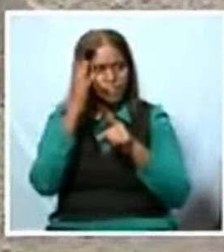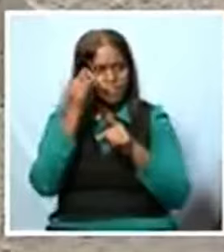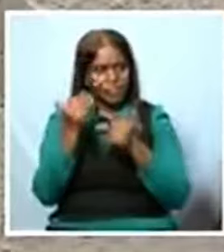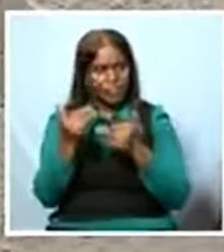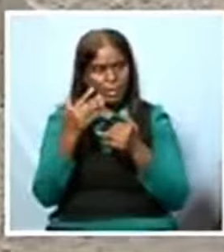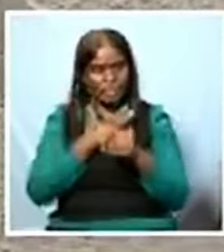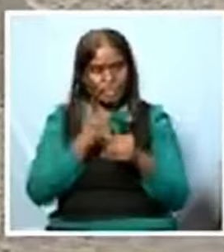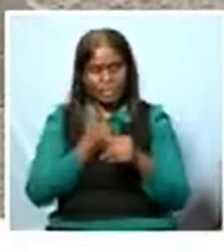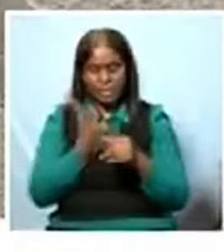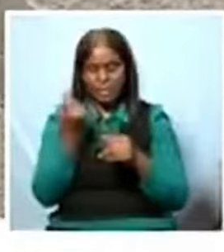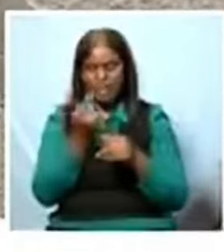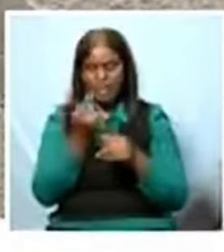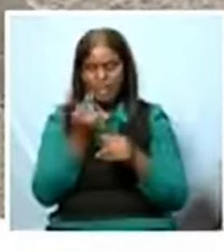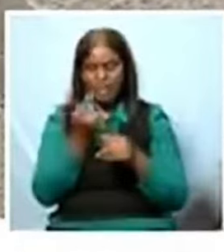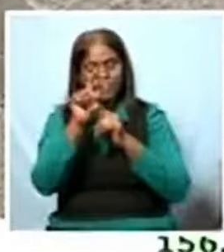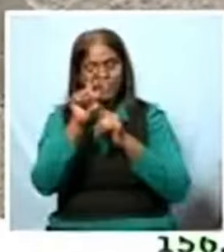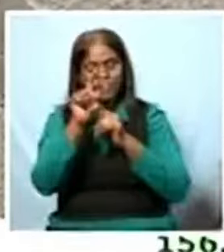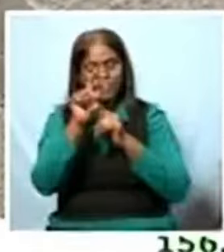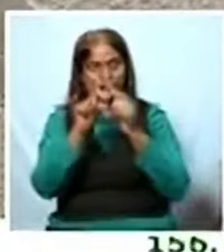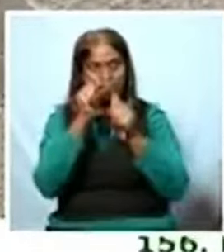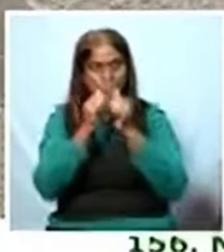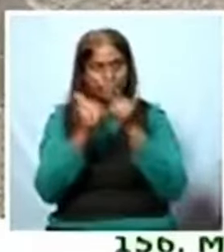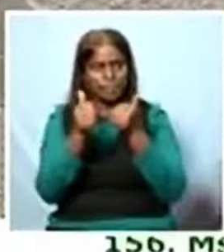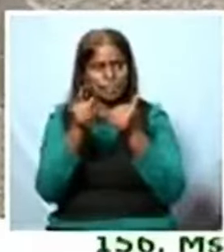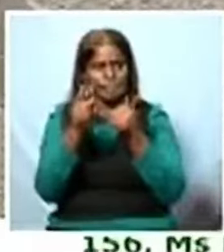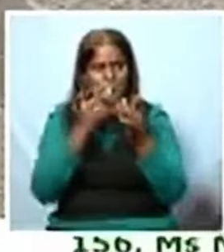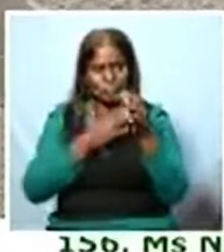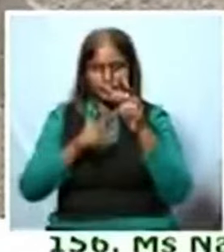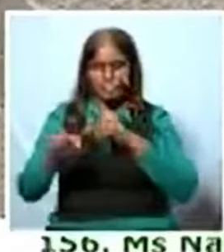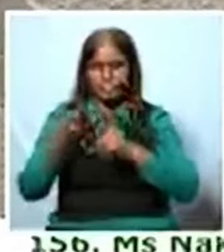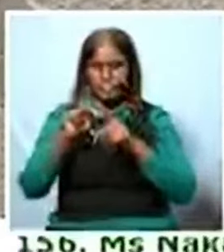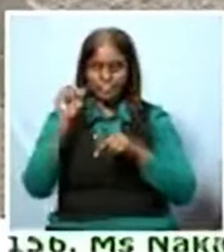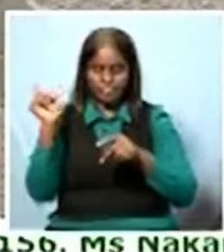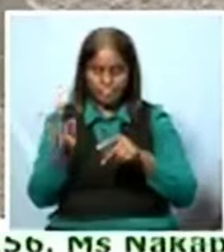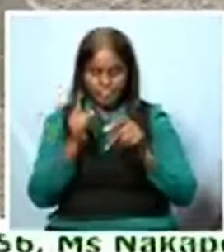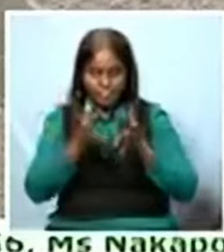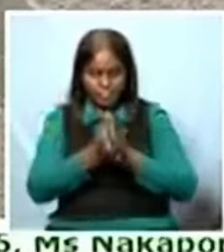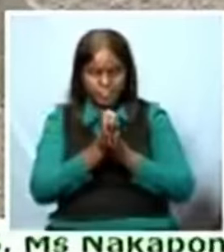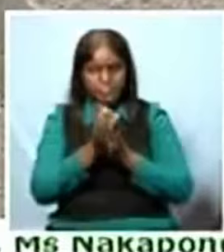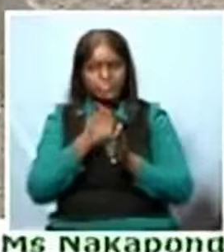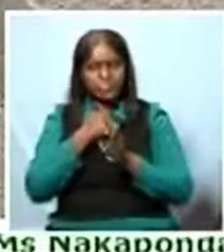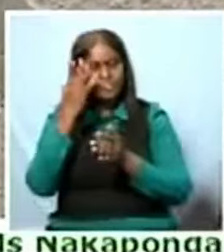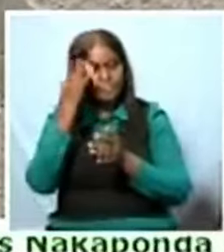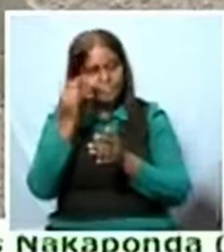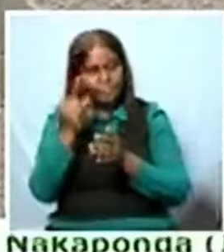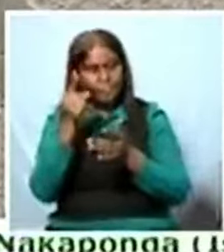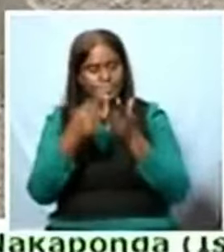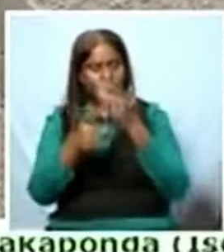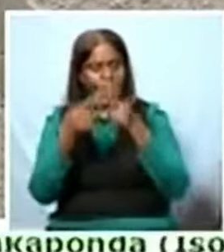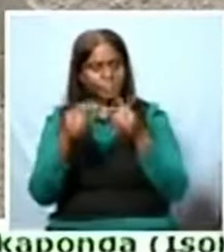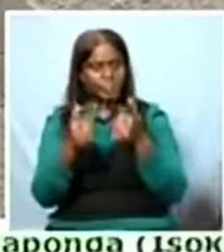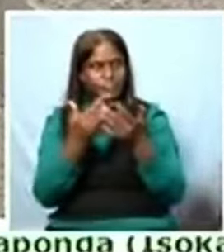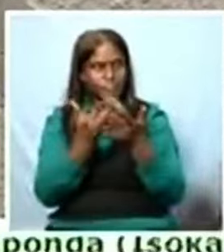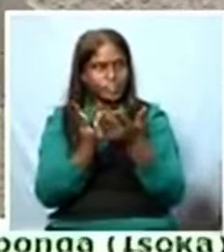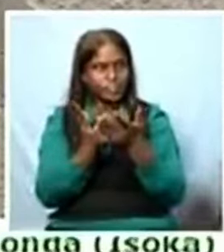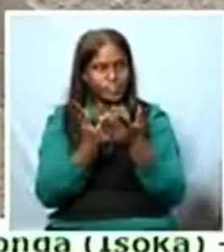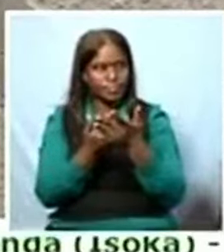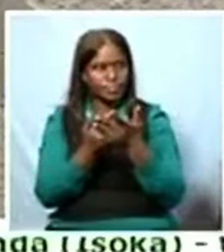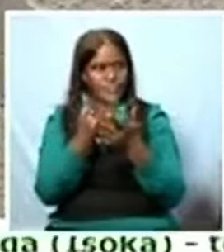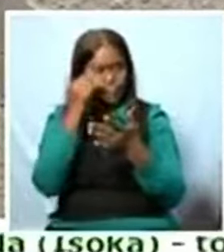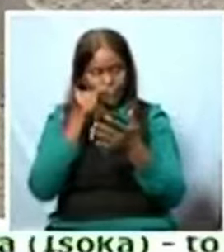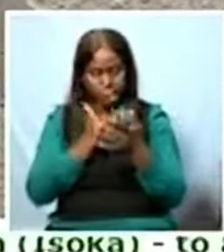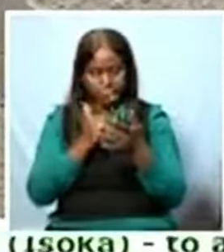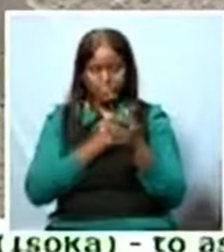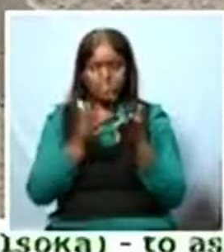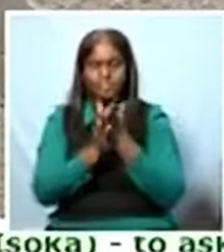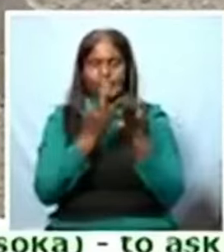why I was forced to ask this question, because my people always ask me what is happening. That's why I